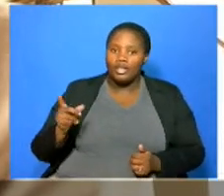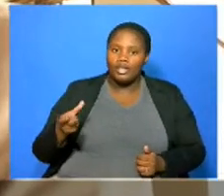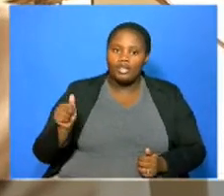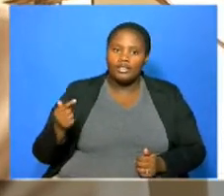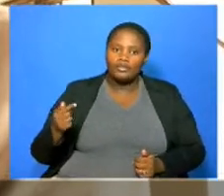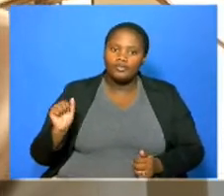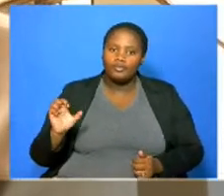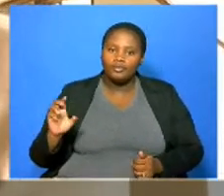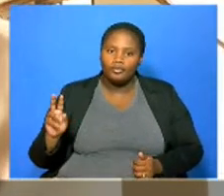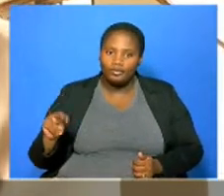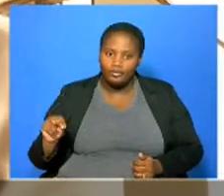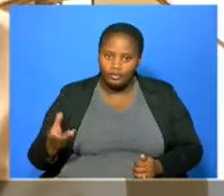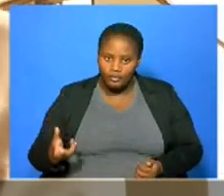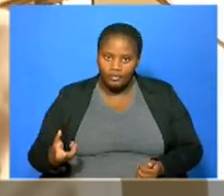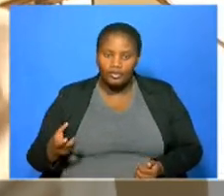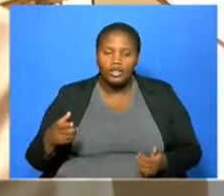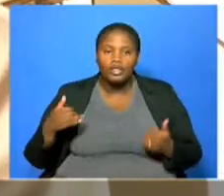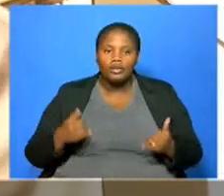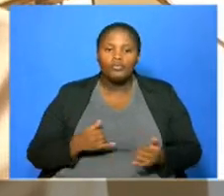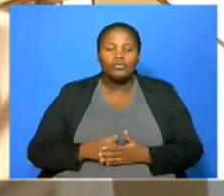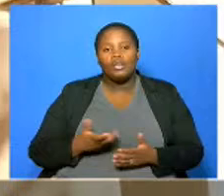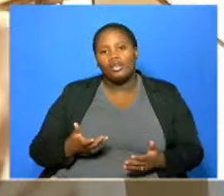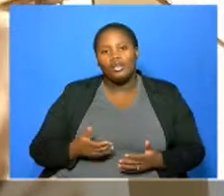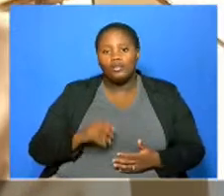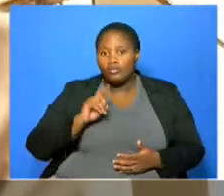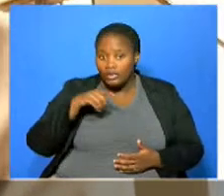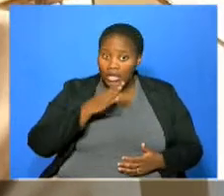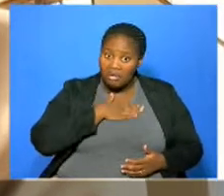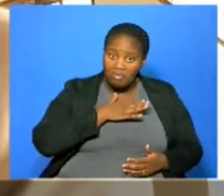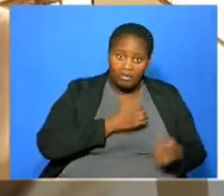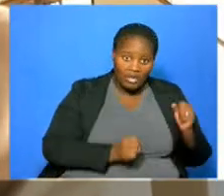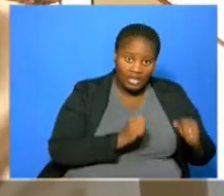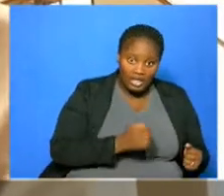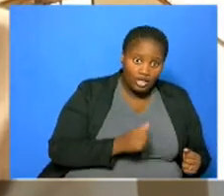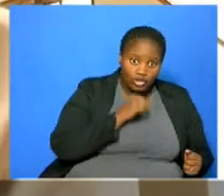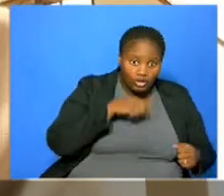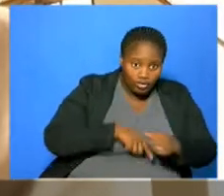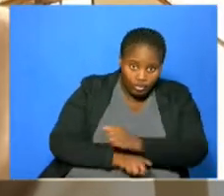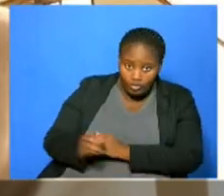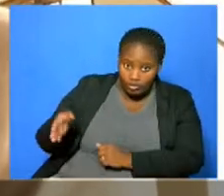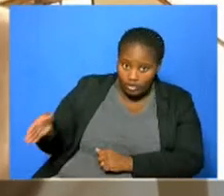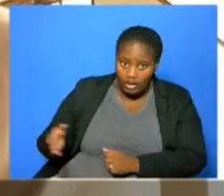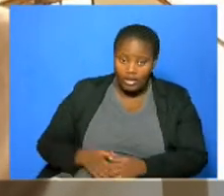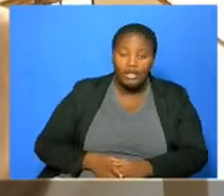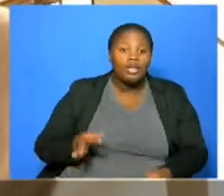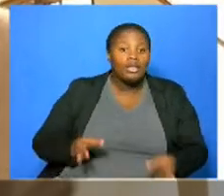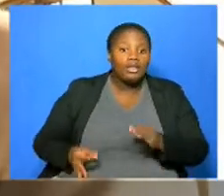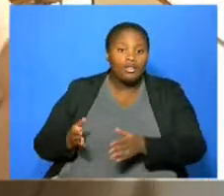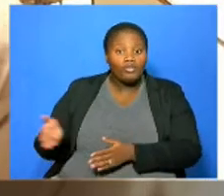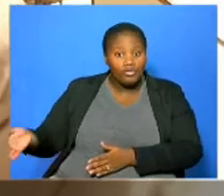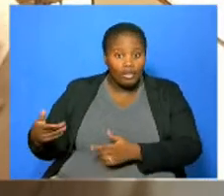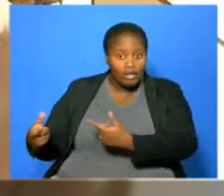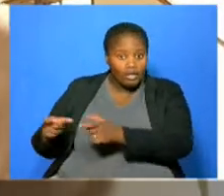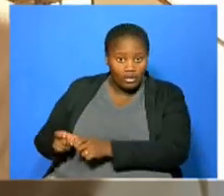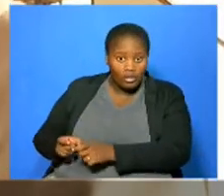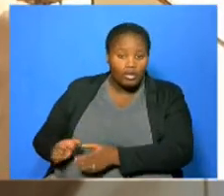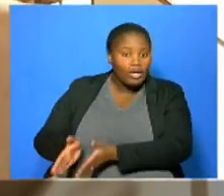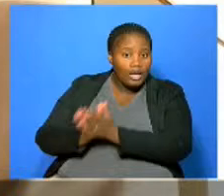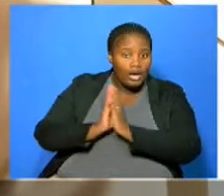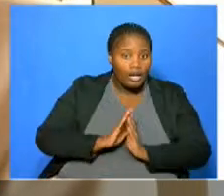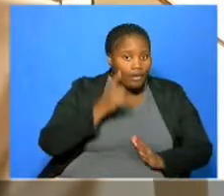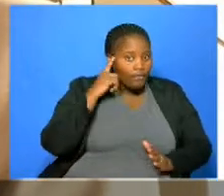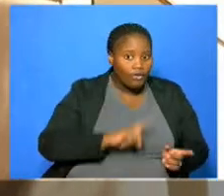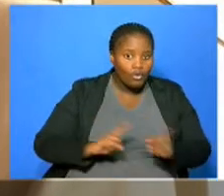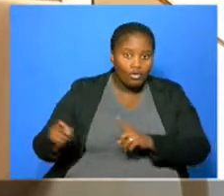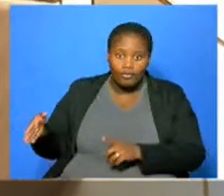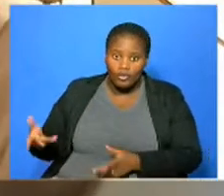gateng yo ra ngoro go pakolo di ja go re tole ka gateng even the invitation we saw the invitation tsa ga di